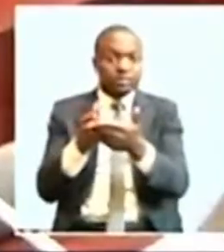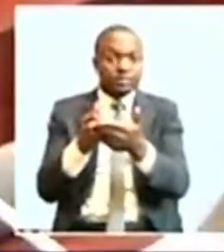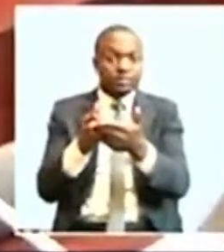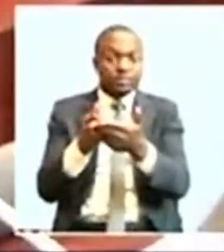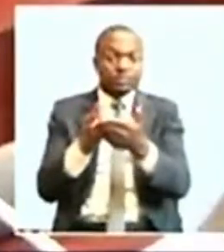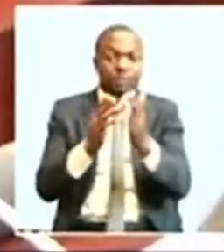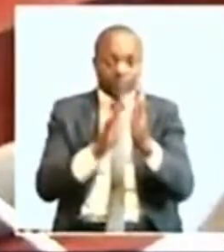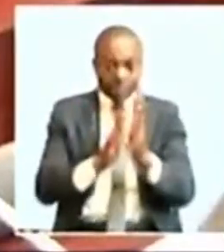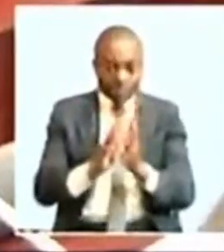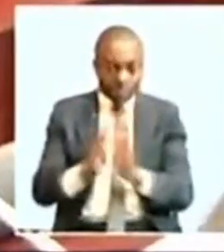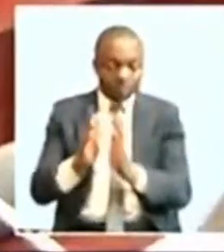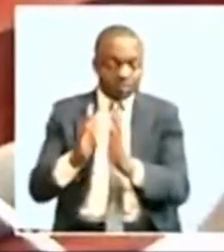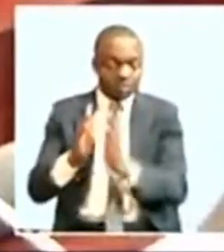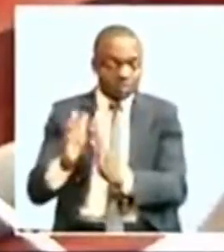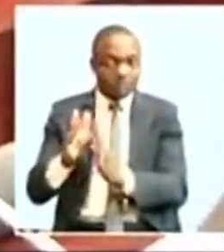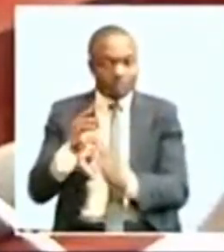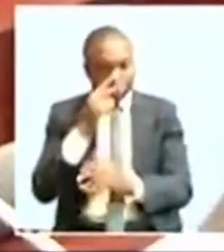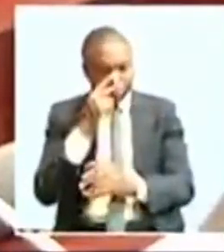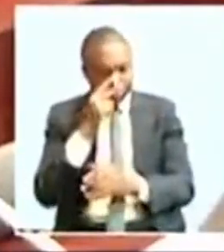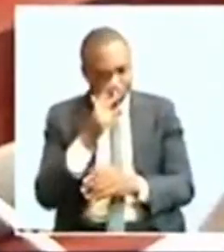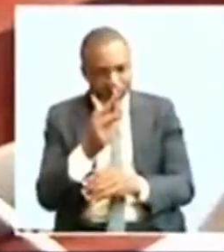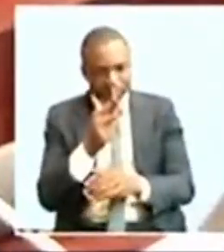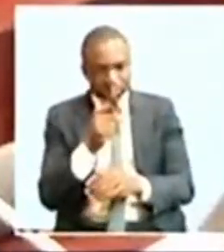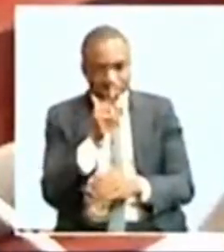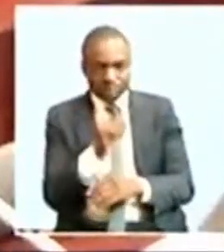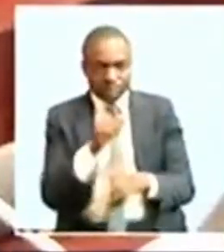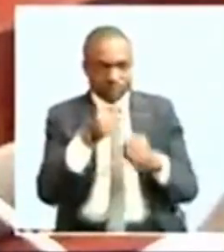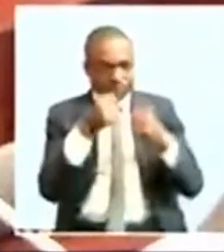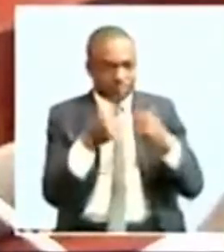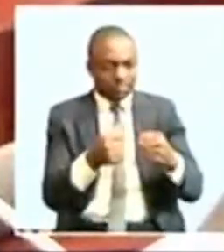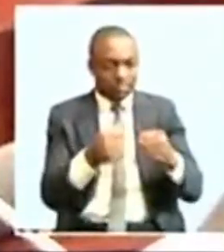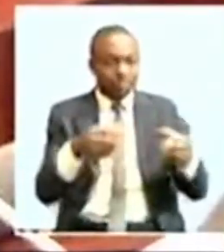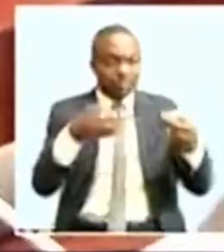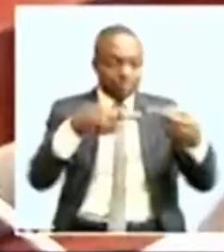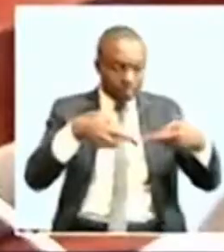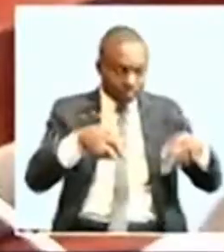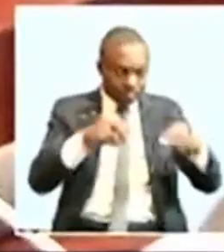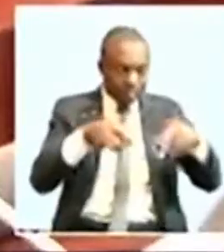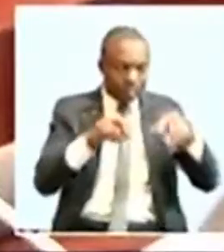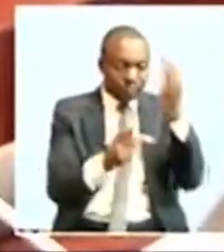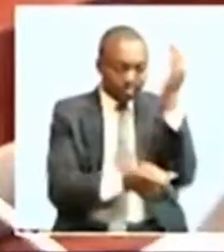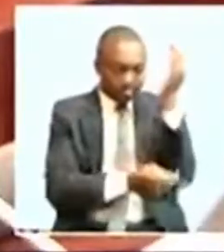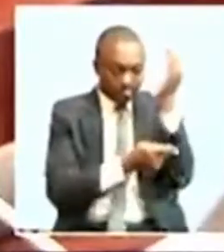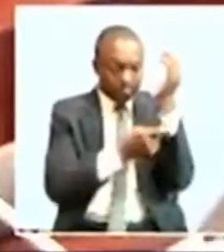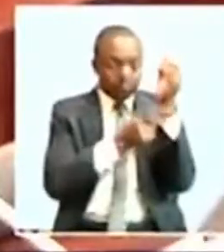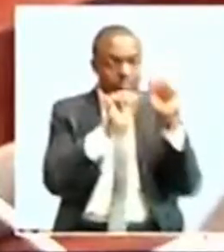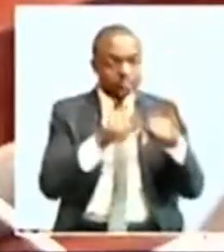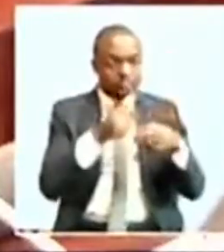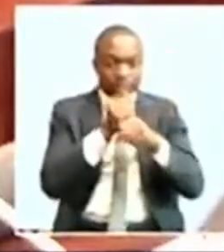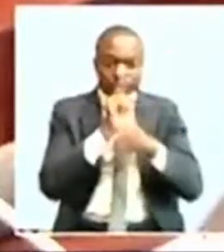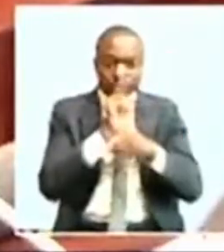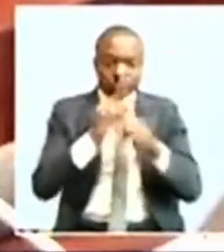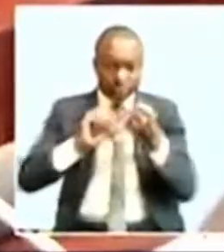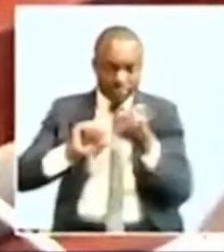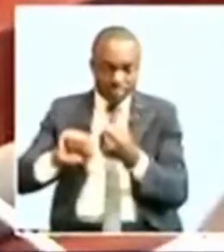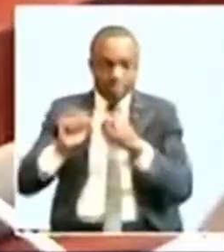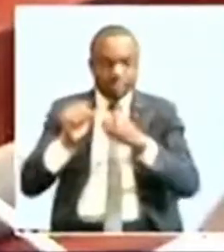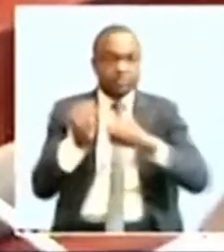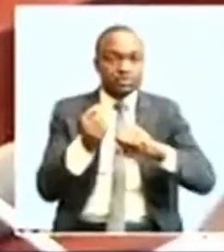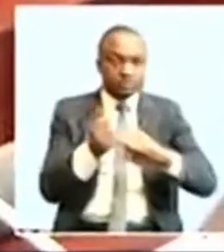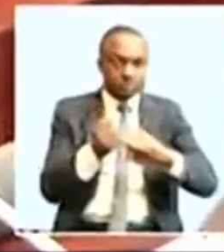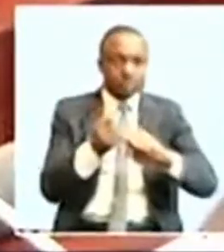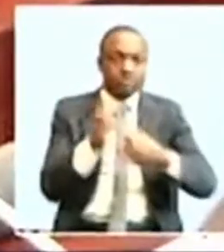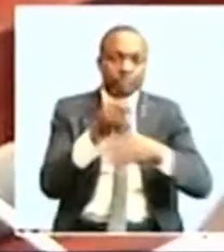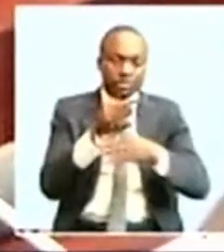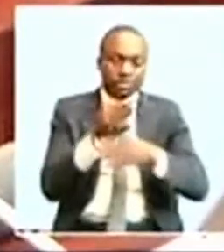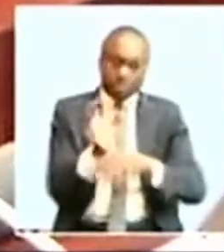we can also try to see, maybe we also look at it in terms of also strengthening research and development under that, so that we ensure that we do protect our